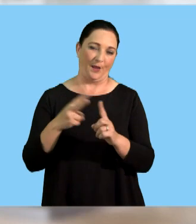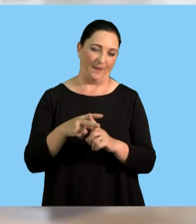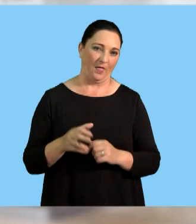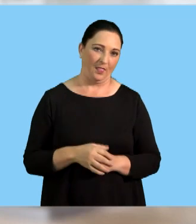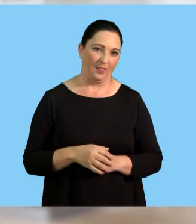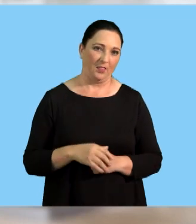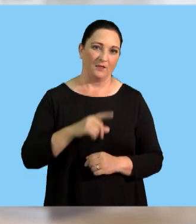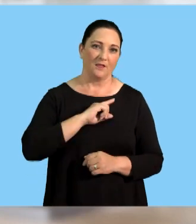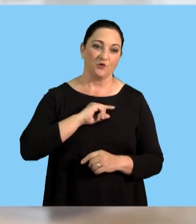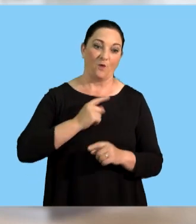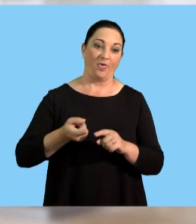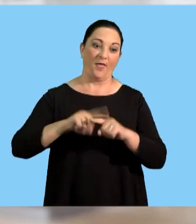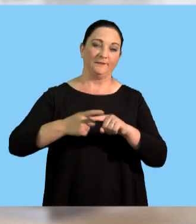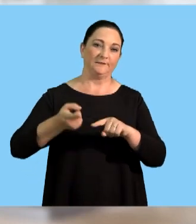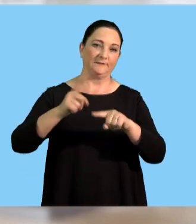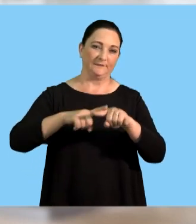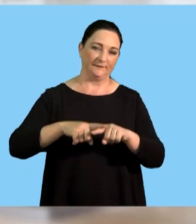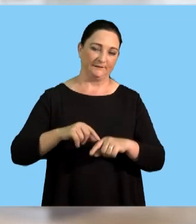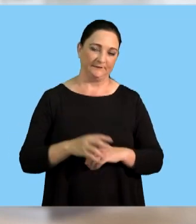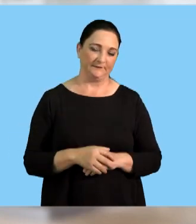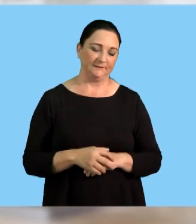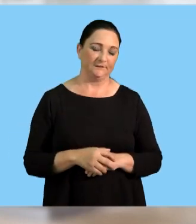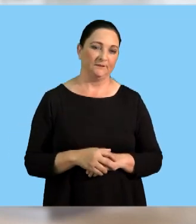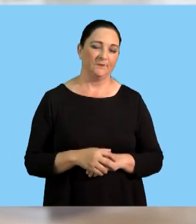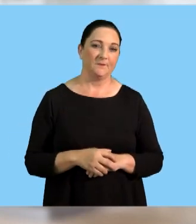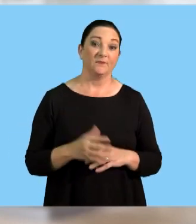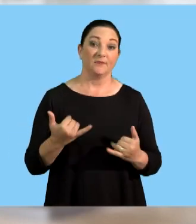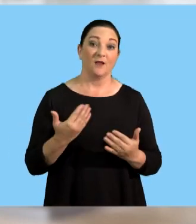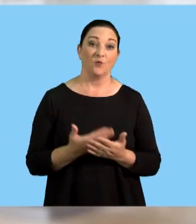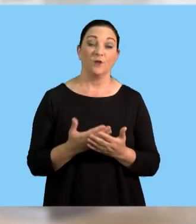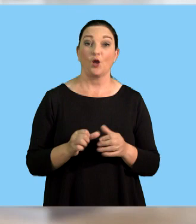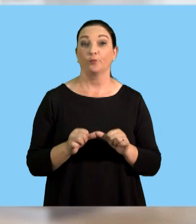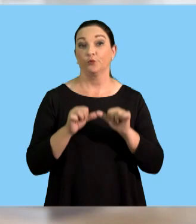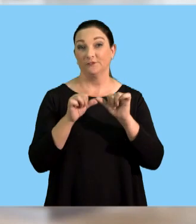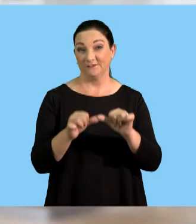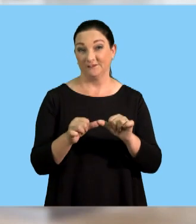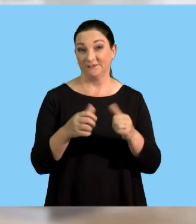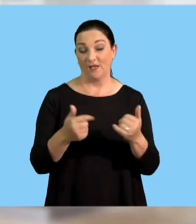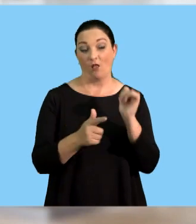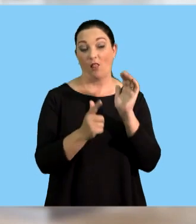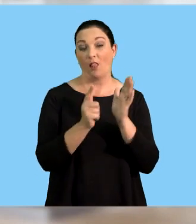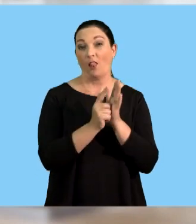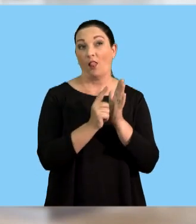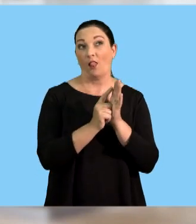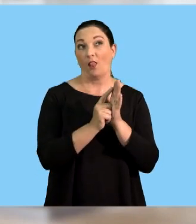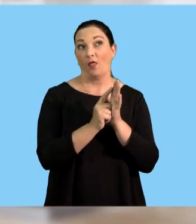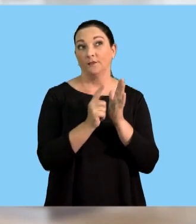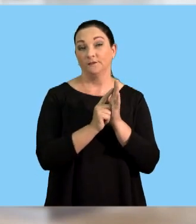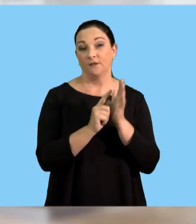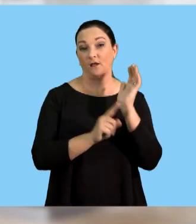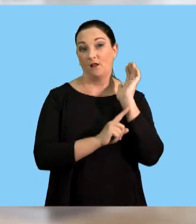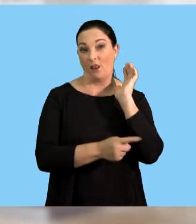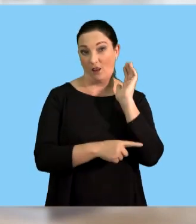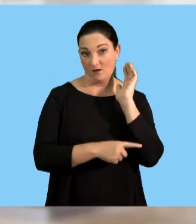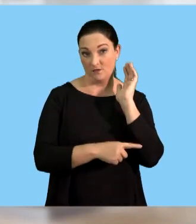the insurance companies from any fraudulent claims that may occur. And as we proceed now, we look into the last part of our lesson, which is